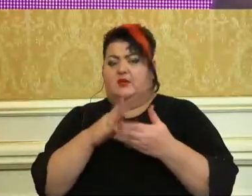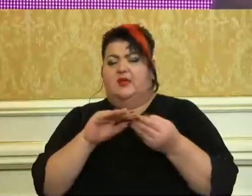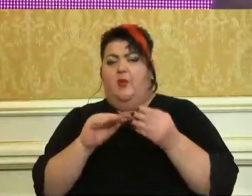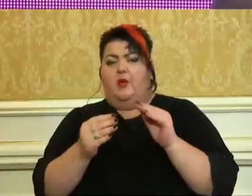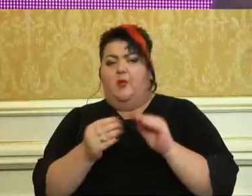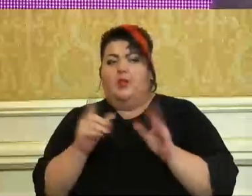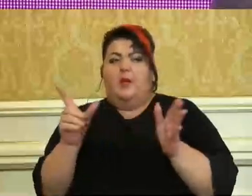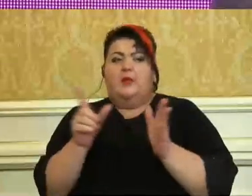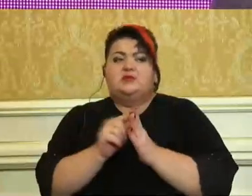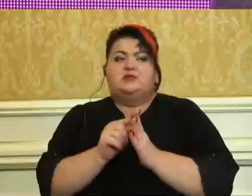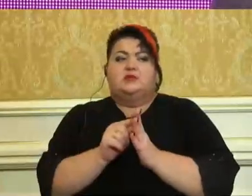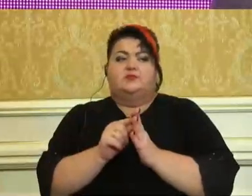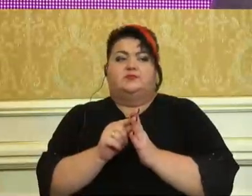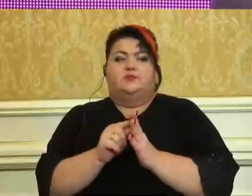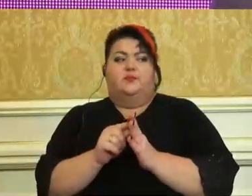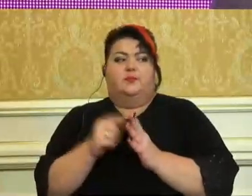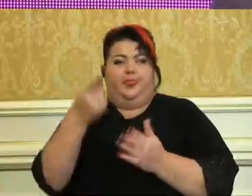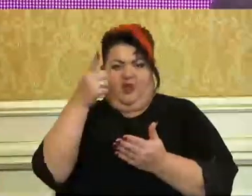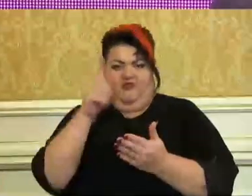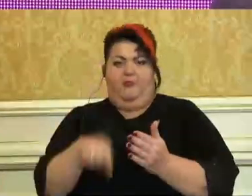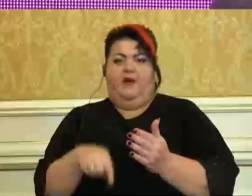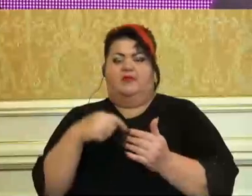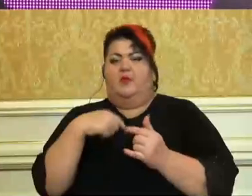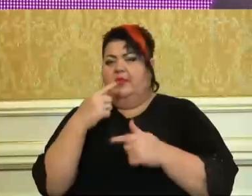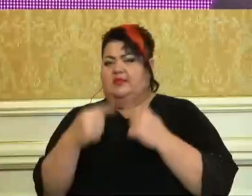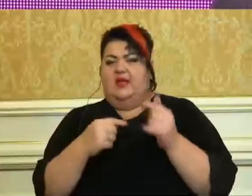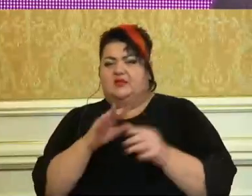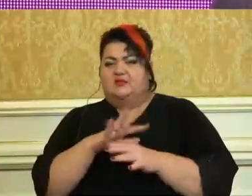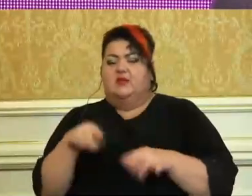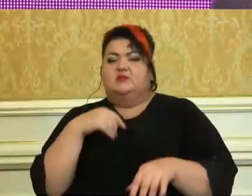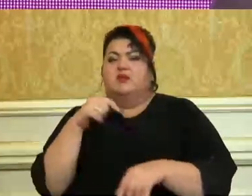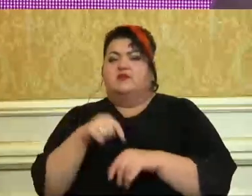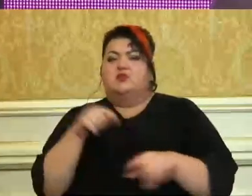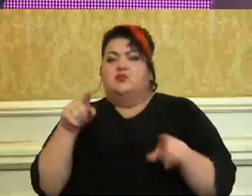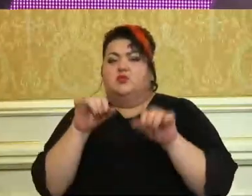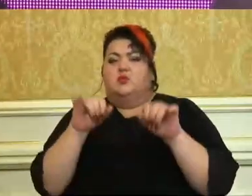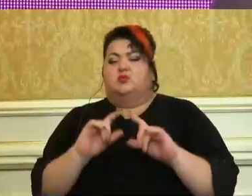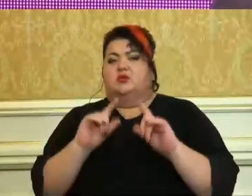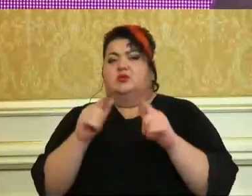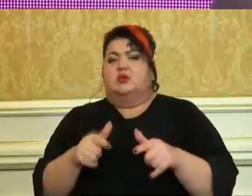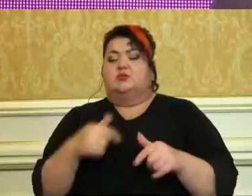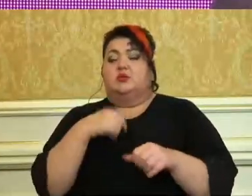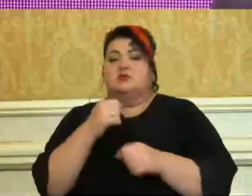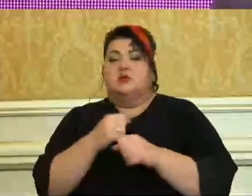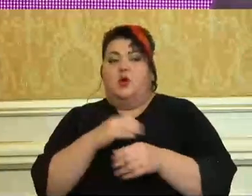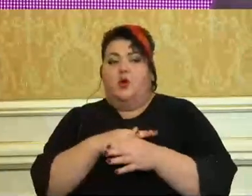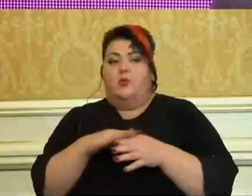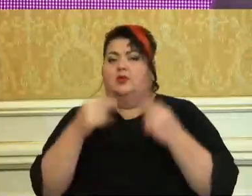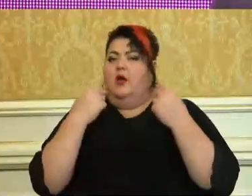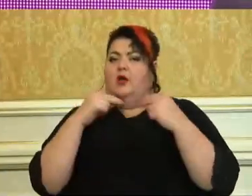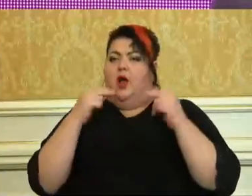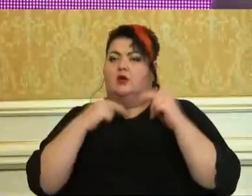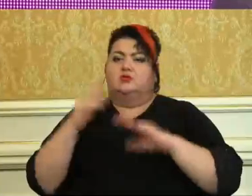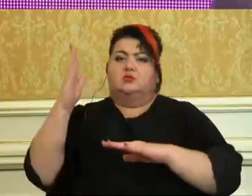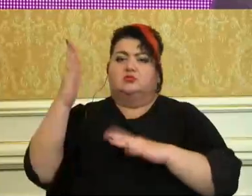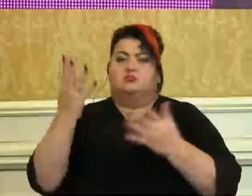women. Women are not applicants in majorities. So we are not absolutely sure that I can do. I am the woman.